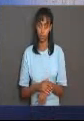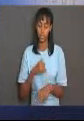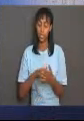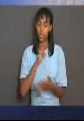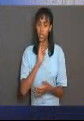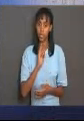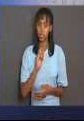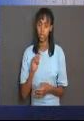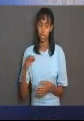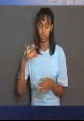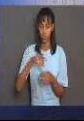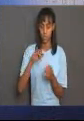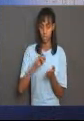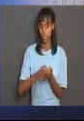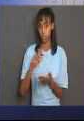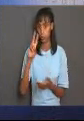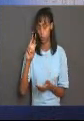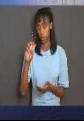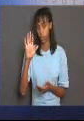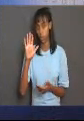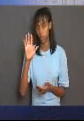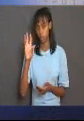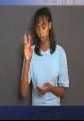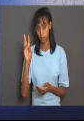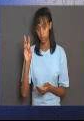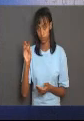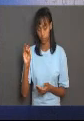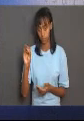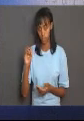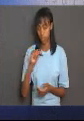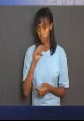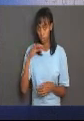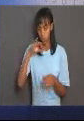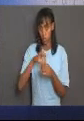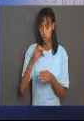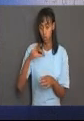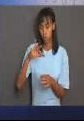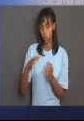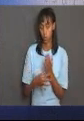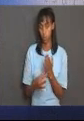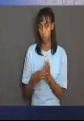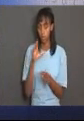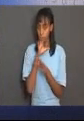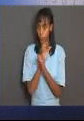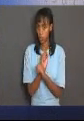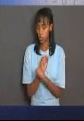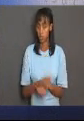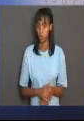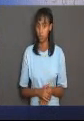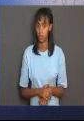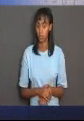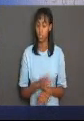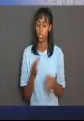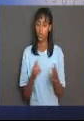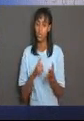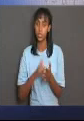It is estimated that by 2050, known supplies of oil will have finished.